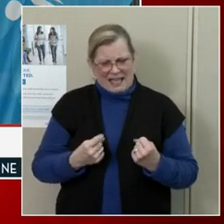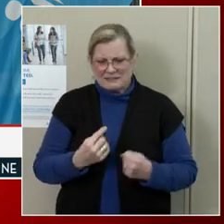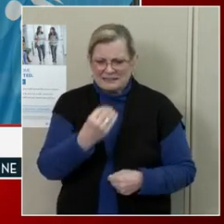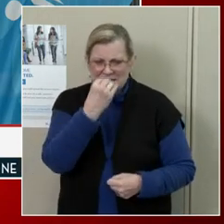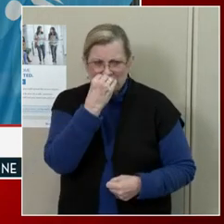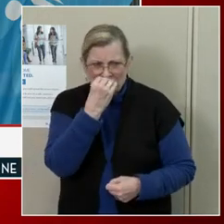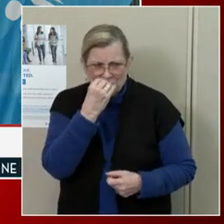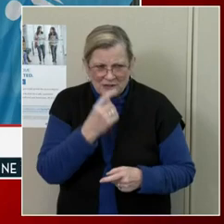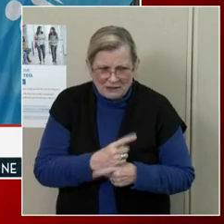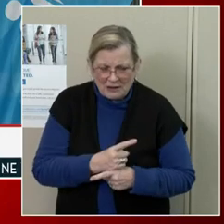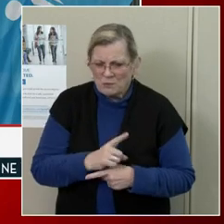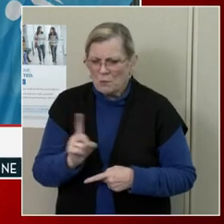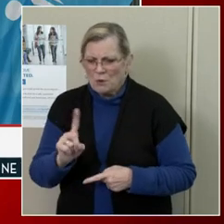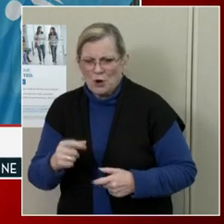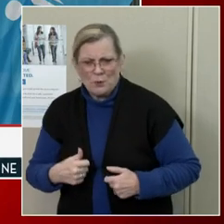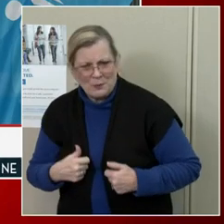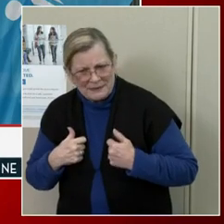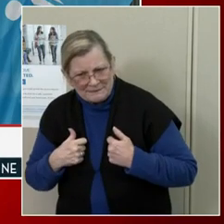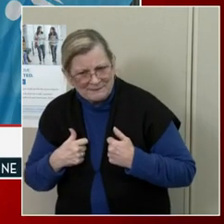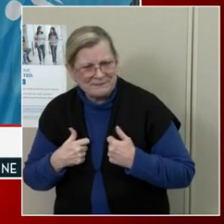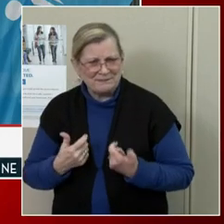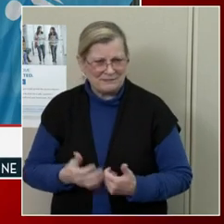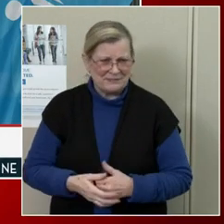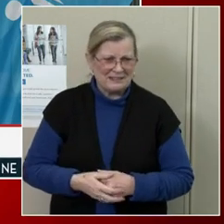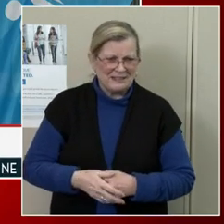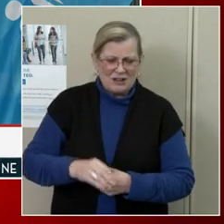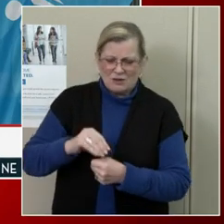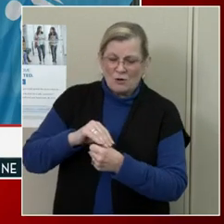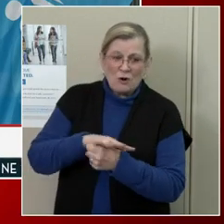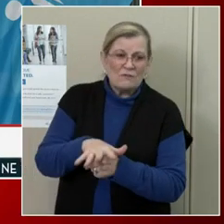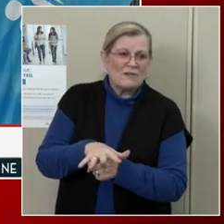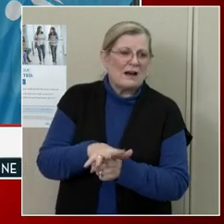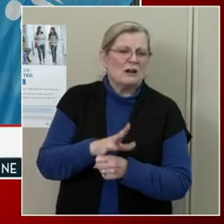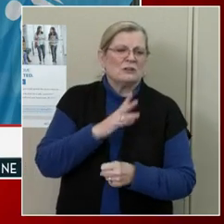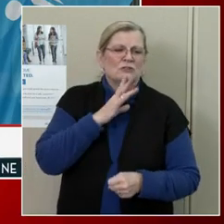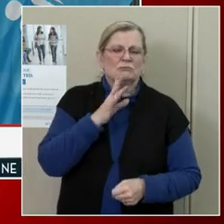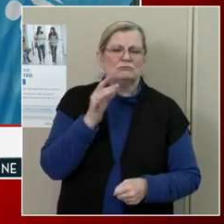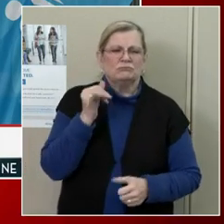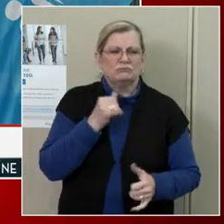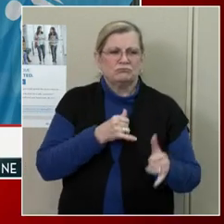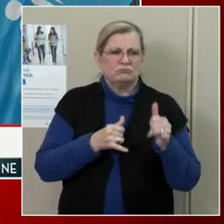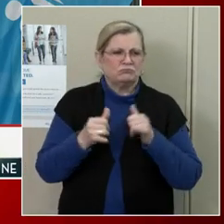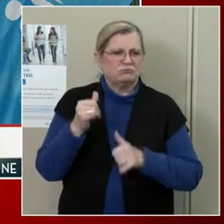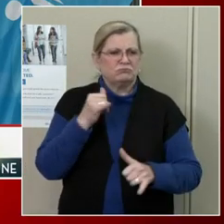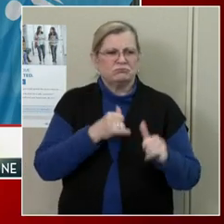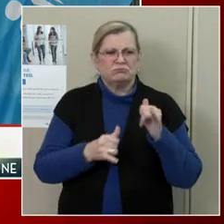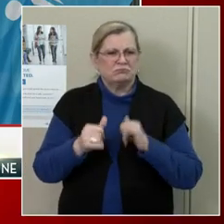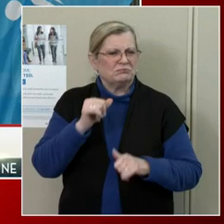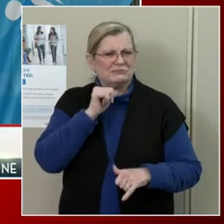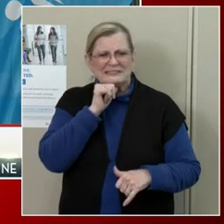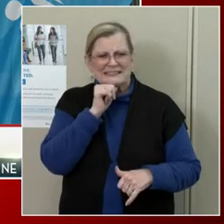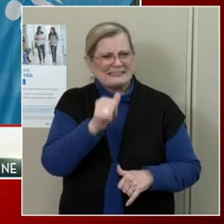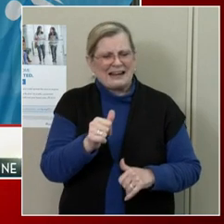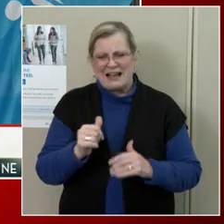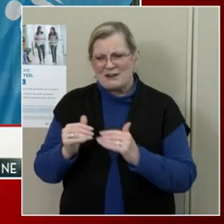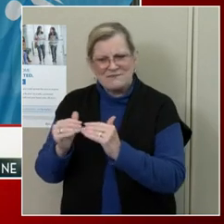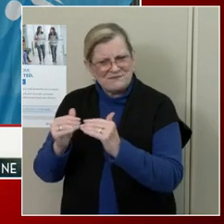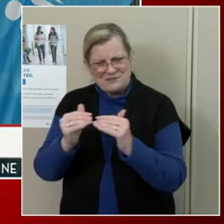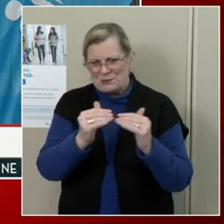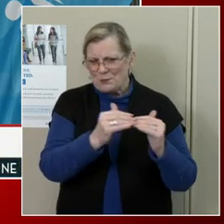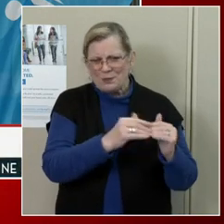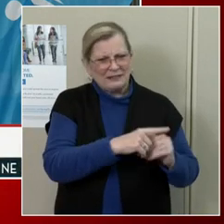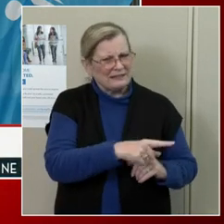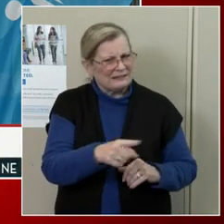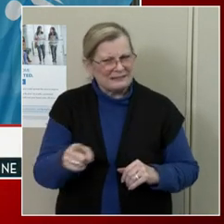COVID-19 has really shown us the disparities that impact our communities. And Kaiser